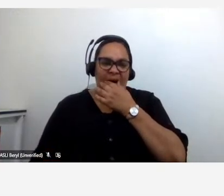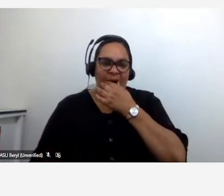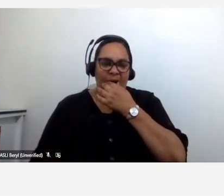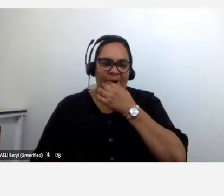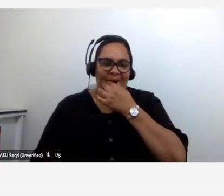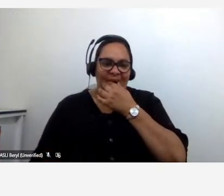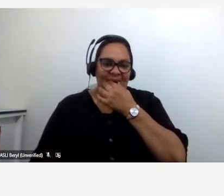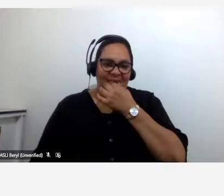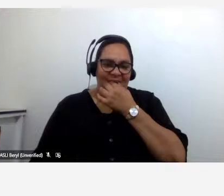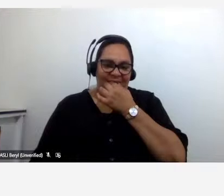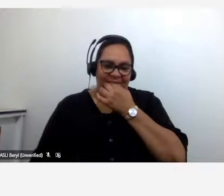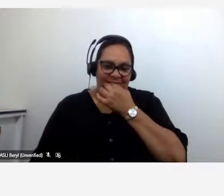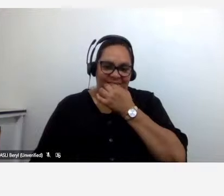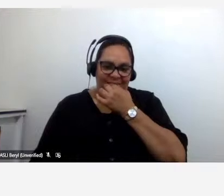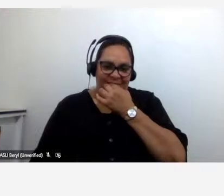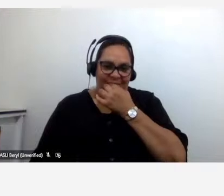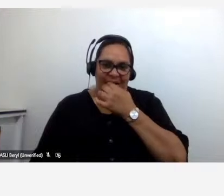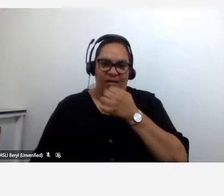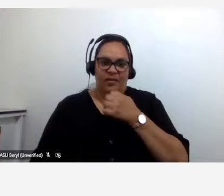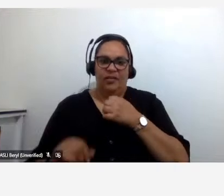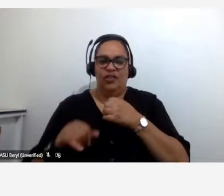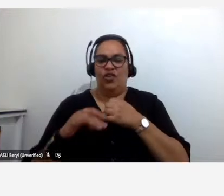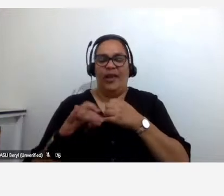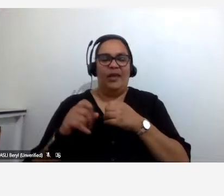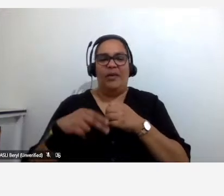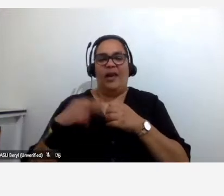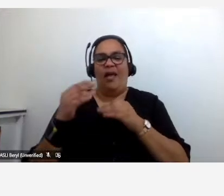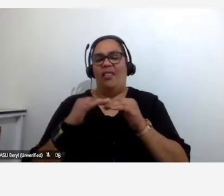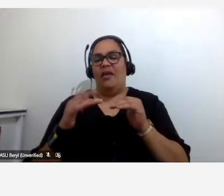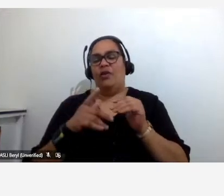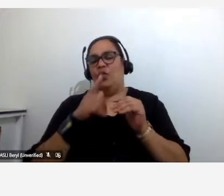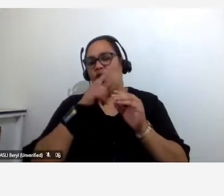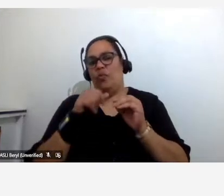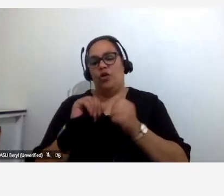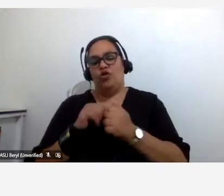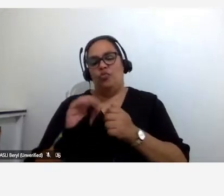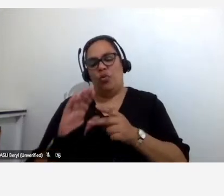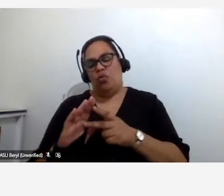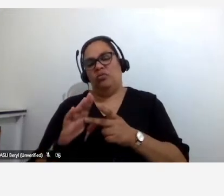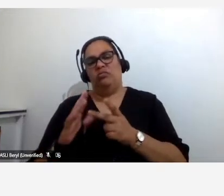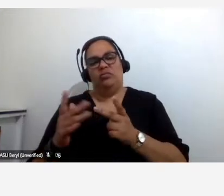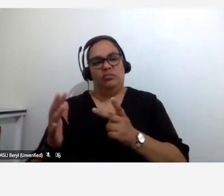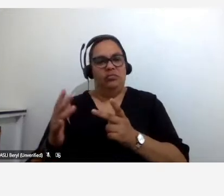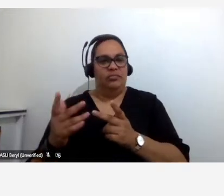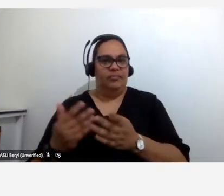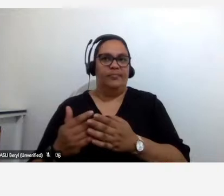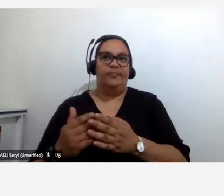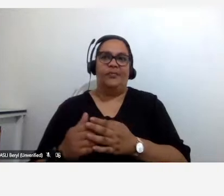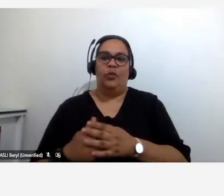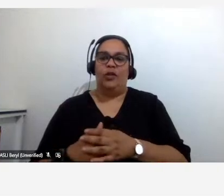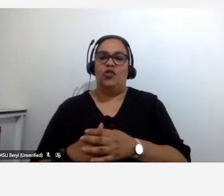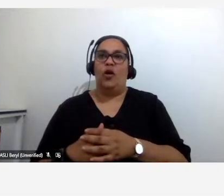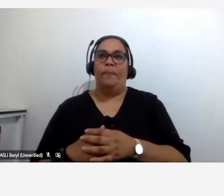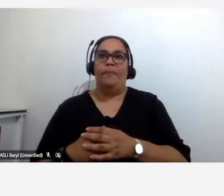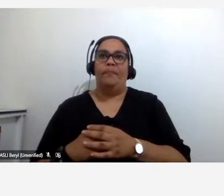there. Just high level, please, colleagues. Lyndon will talk the case for sport, etc.